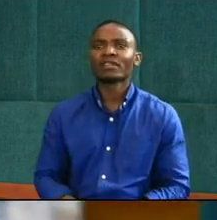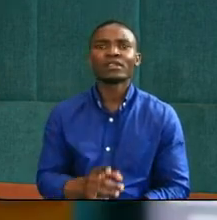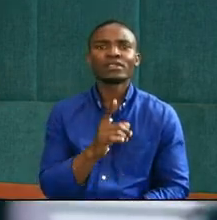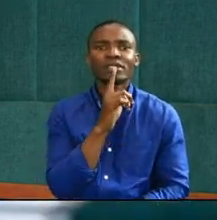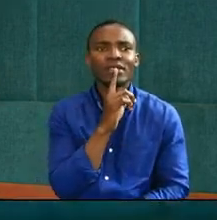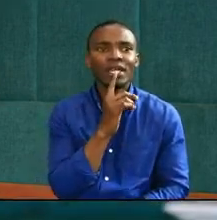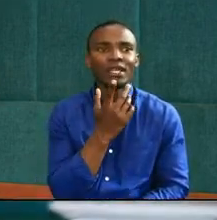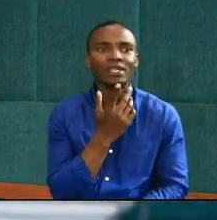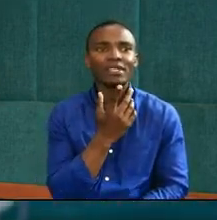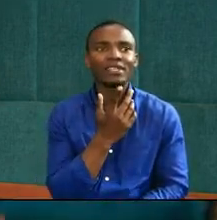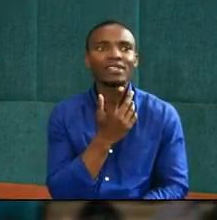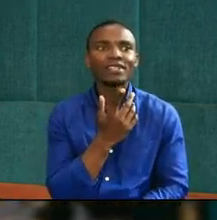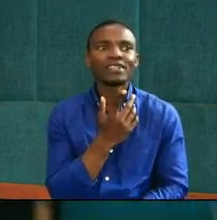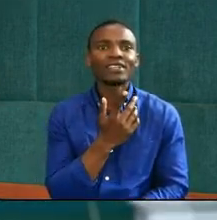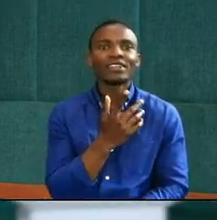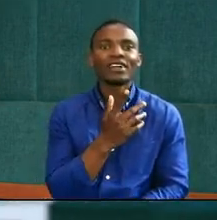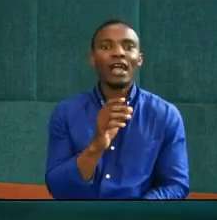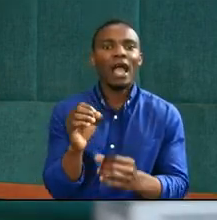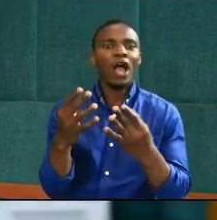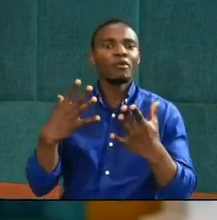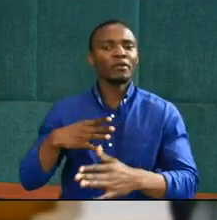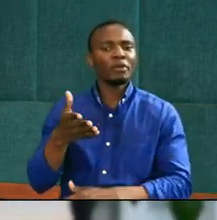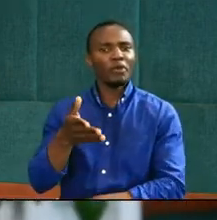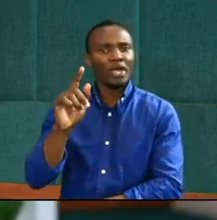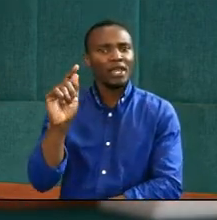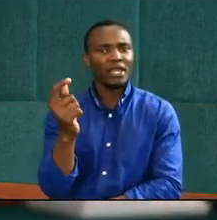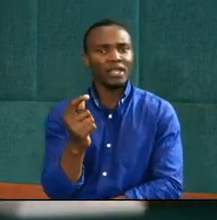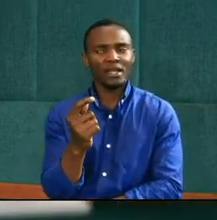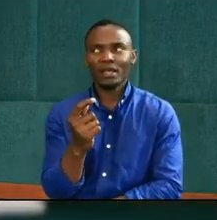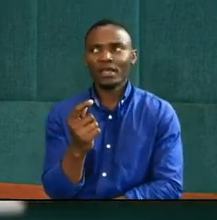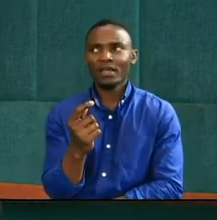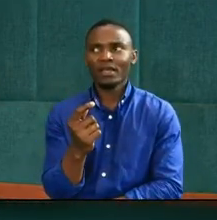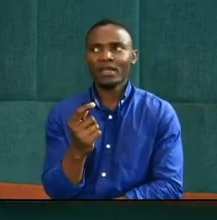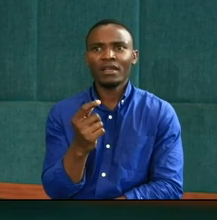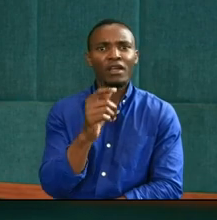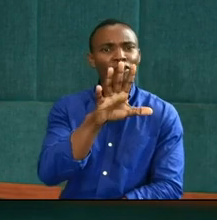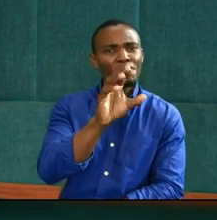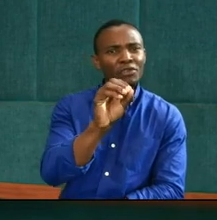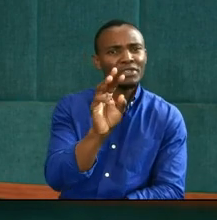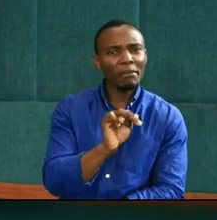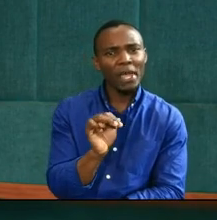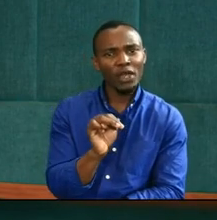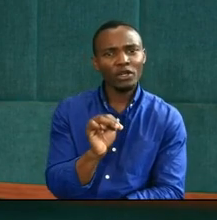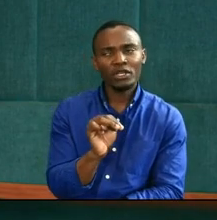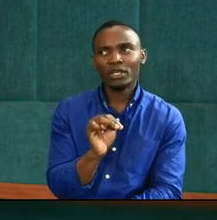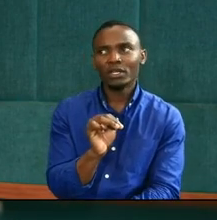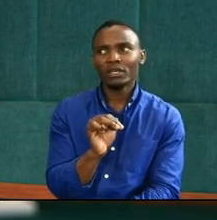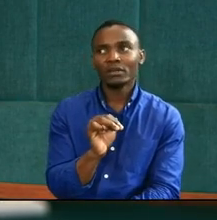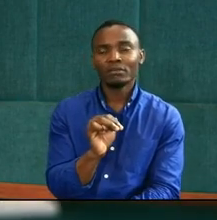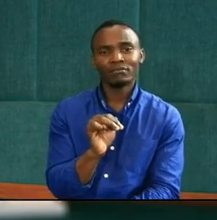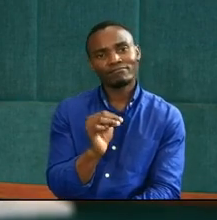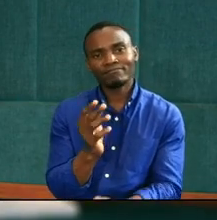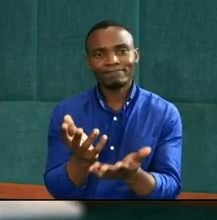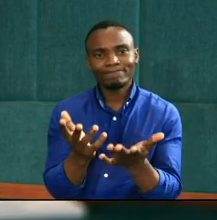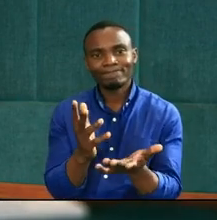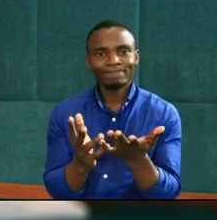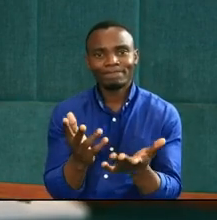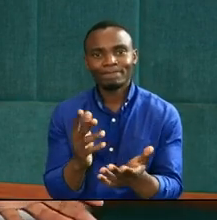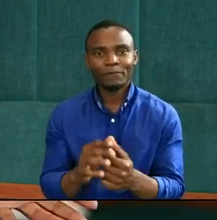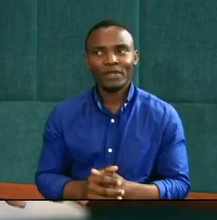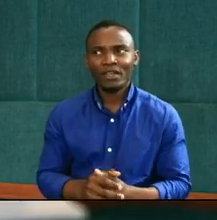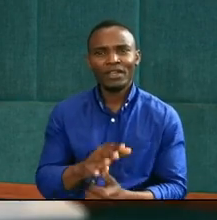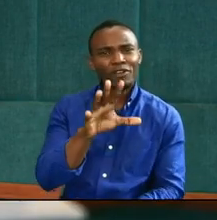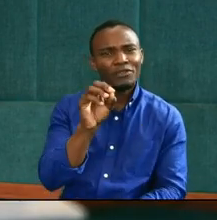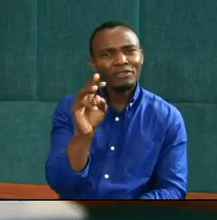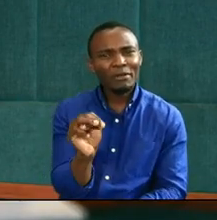Silence. What's the population in Kenya? 50 million? About 50 million.